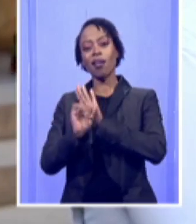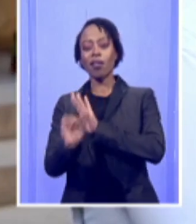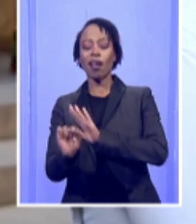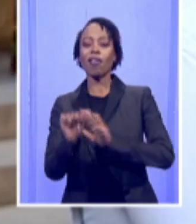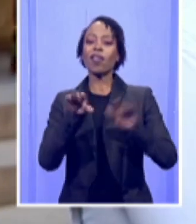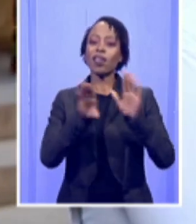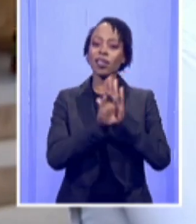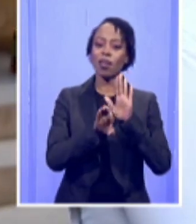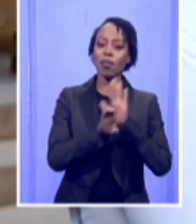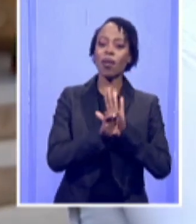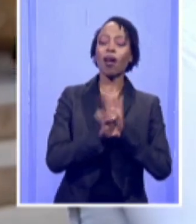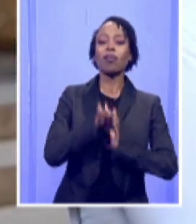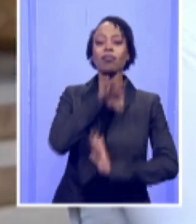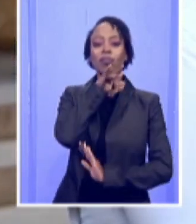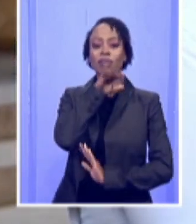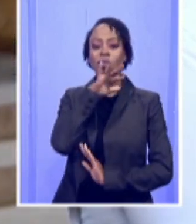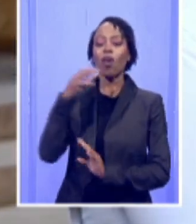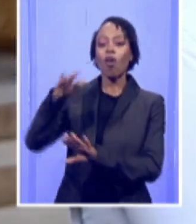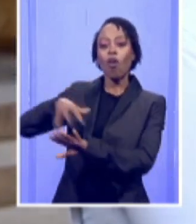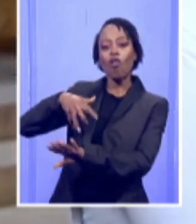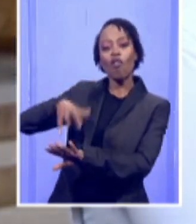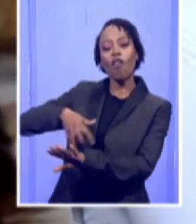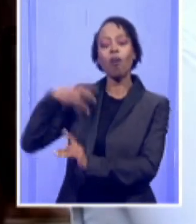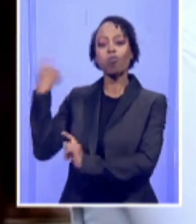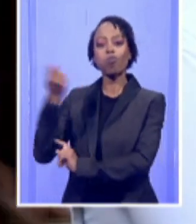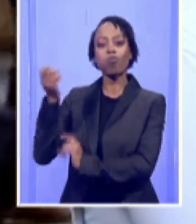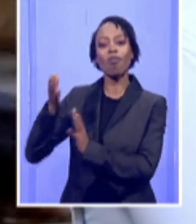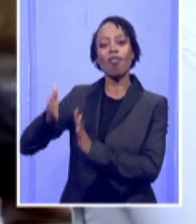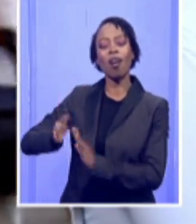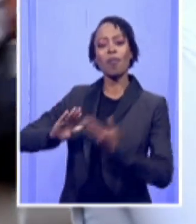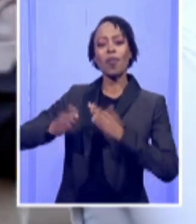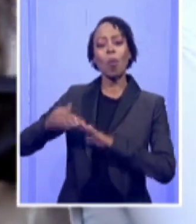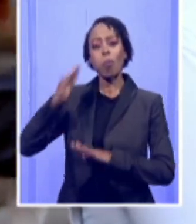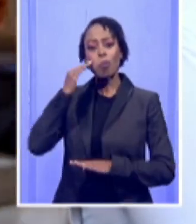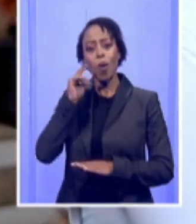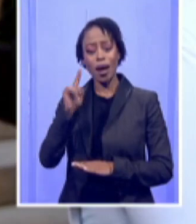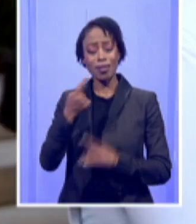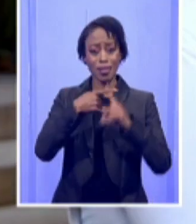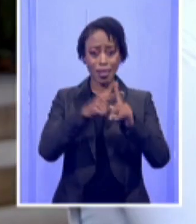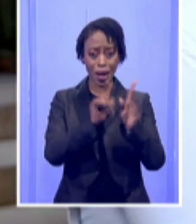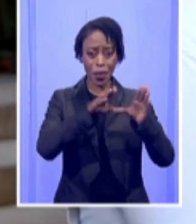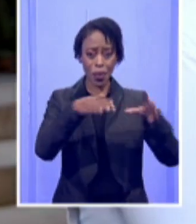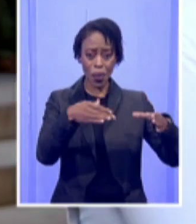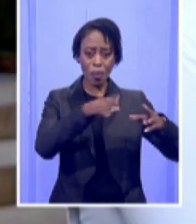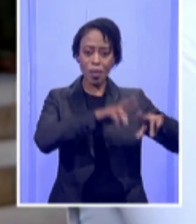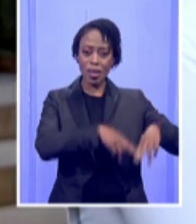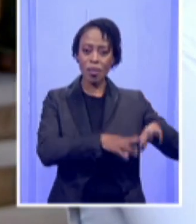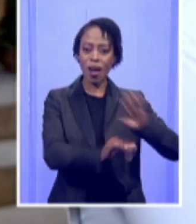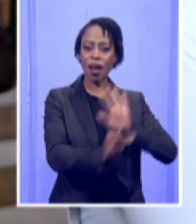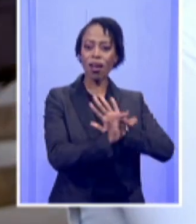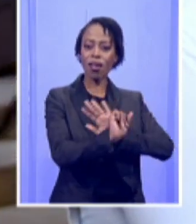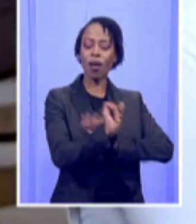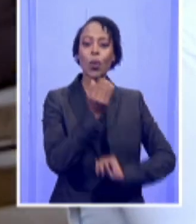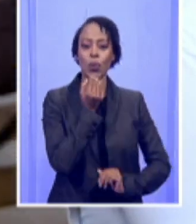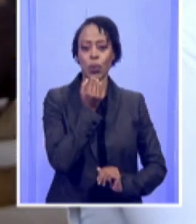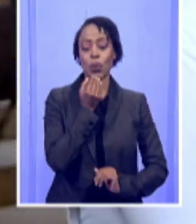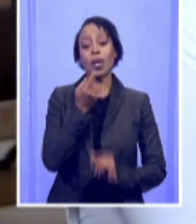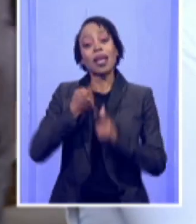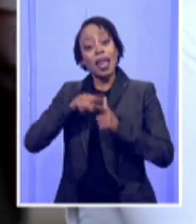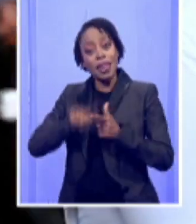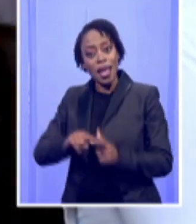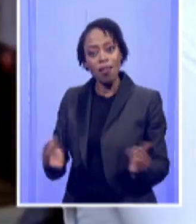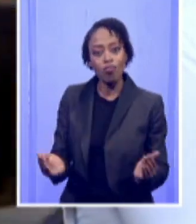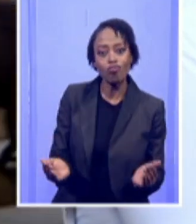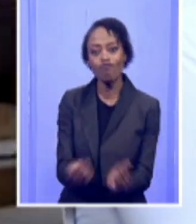boer community or the farming community or white people or something to that effect. It targets a group of people based on their identity, and then it incites